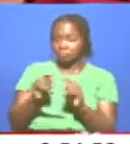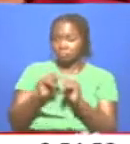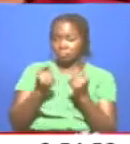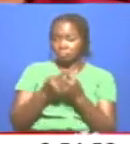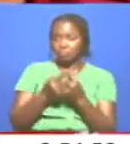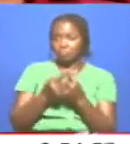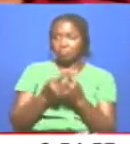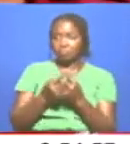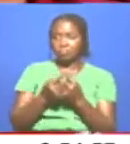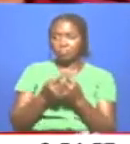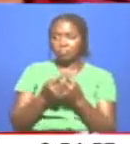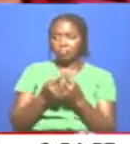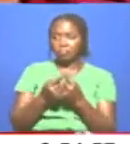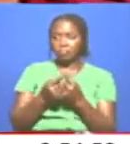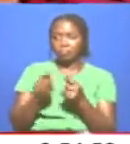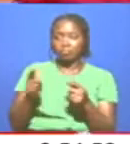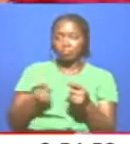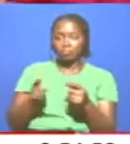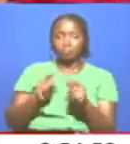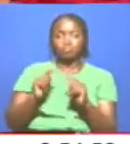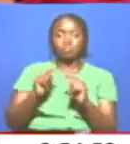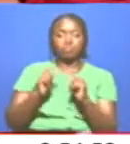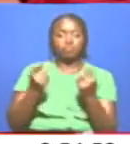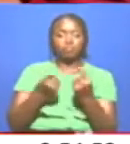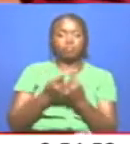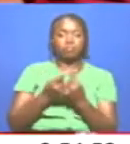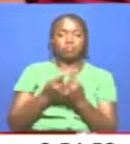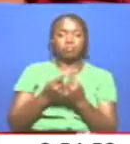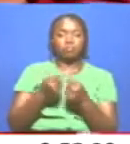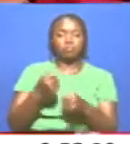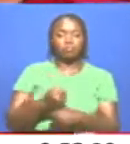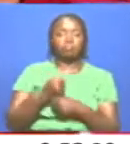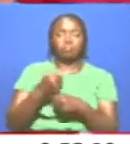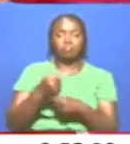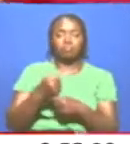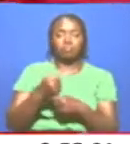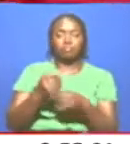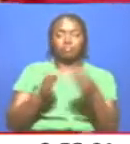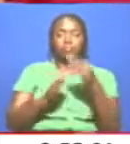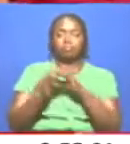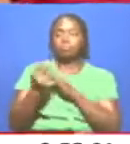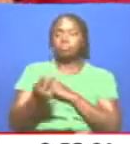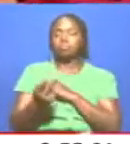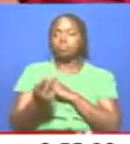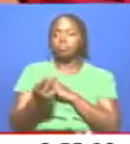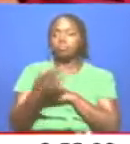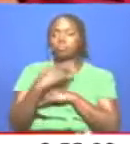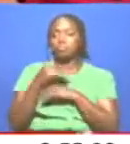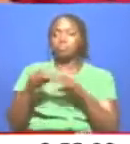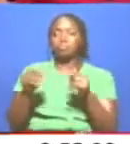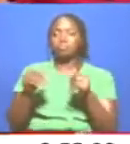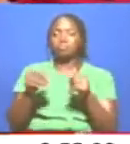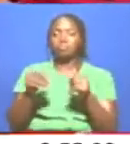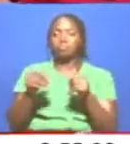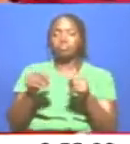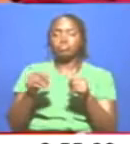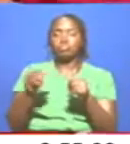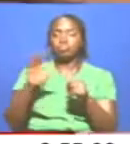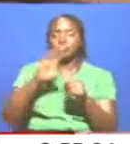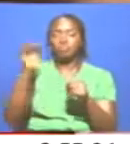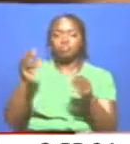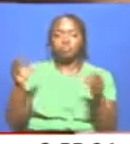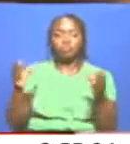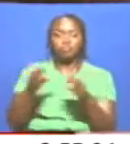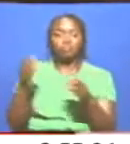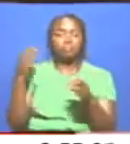think it's every ladies team goal to be top two, because everyone wants to qualify for African Club of Club